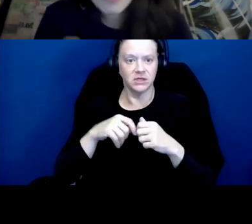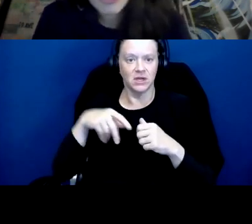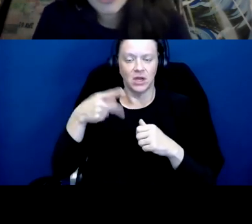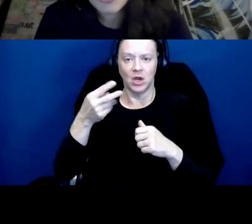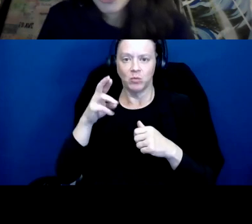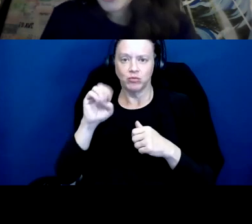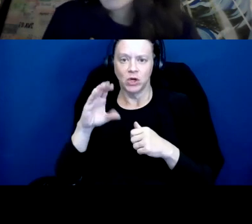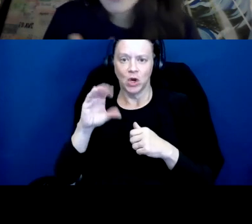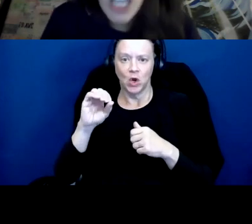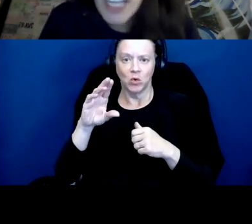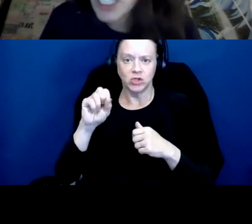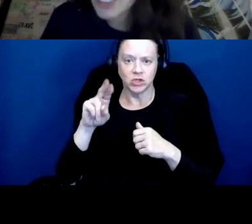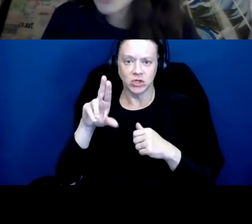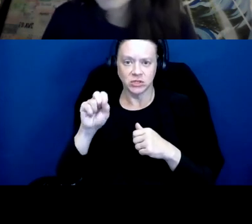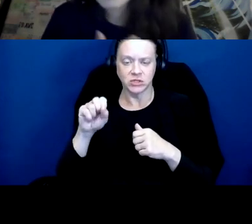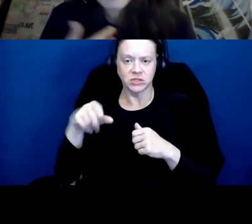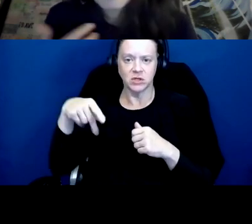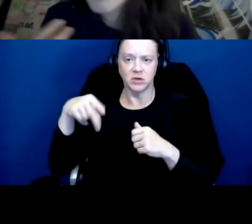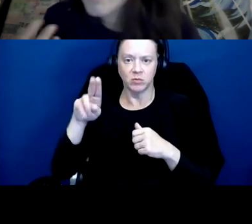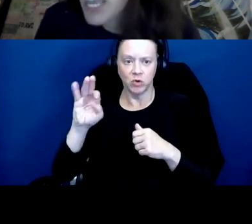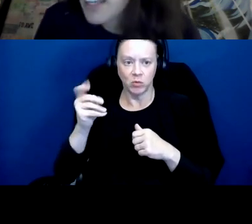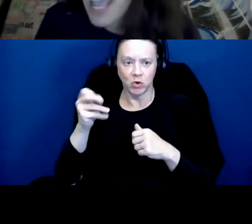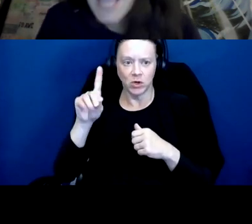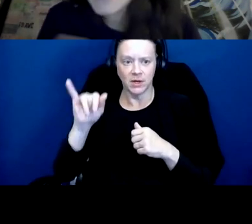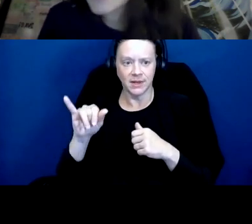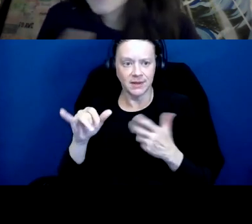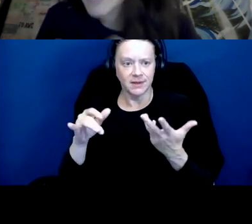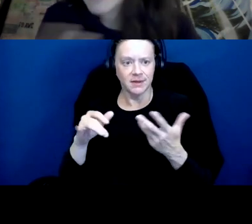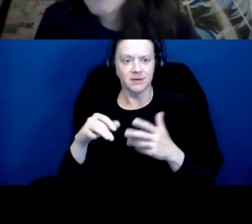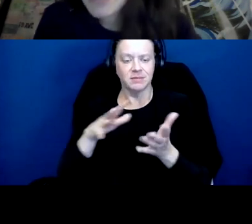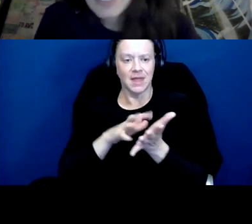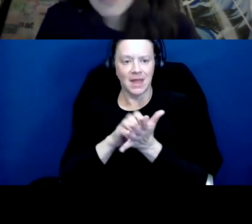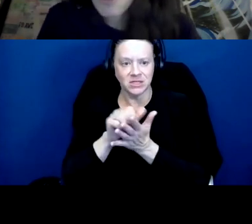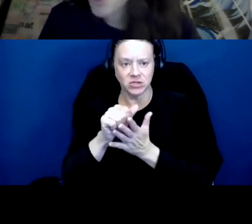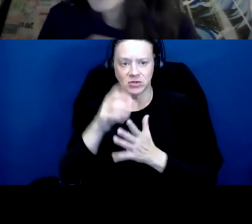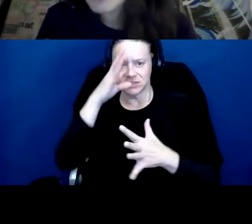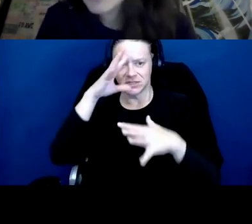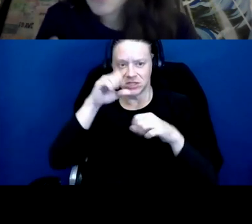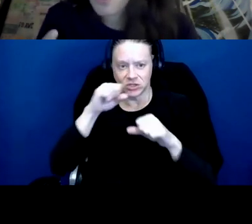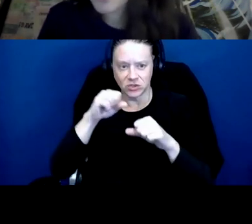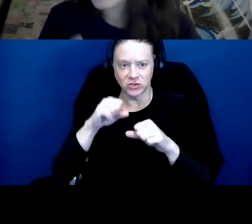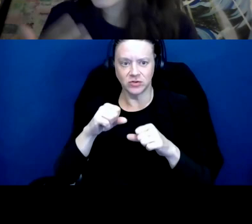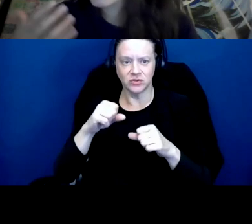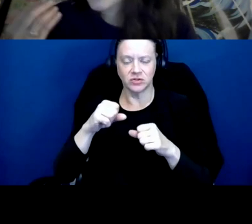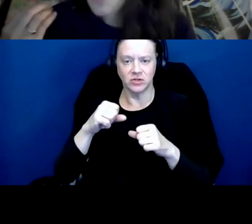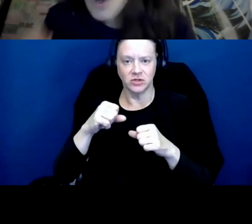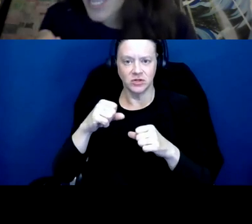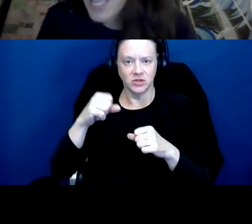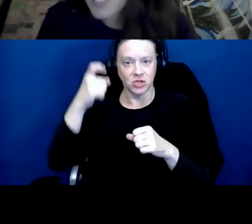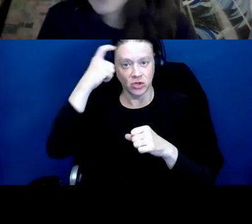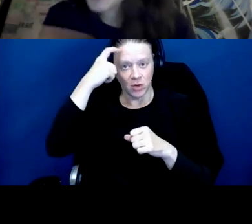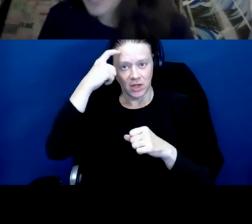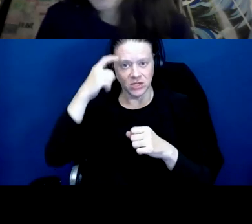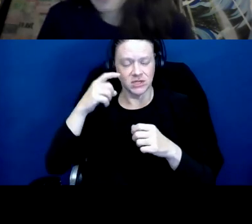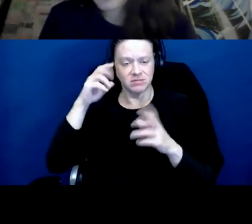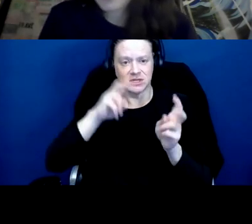cancer, seizures, neurologic issues, any diabetes, all of these are